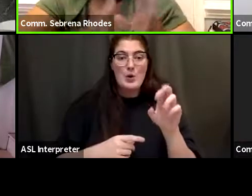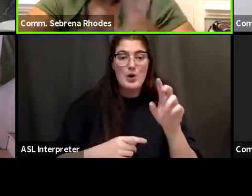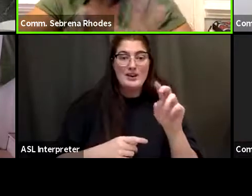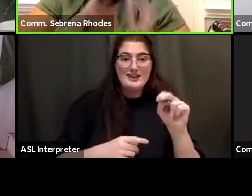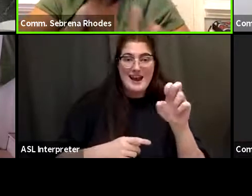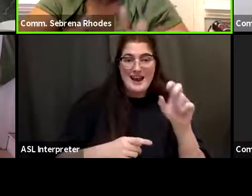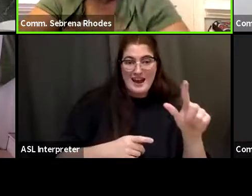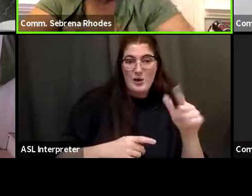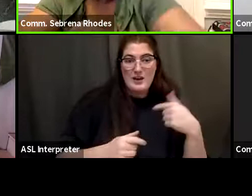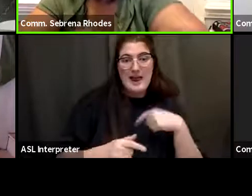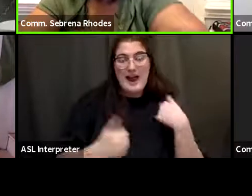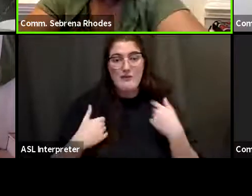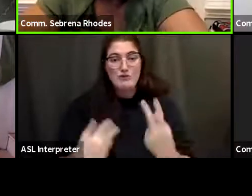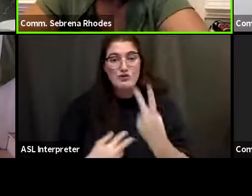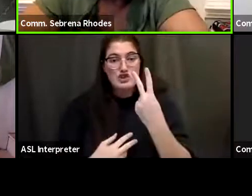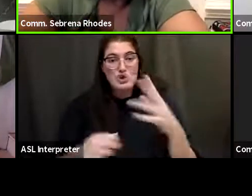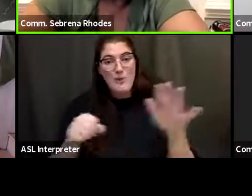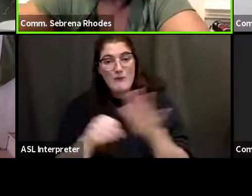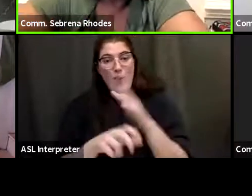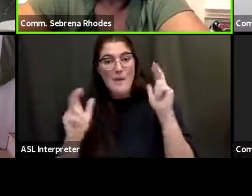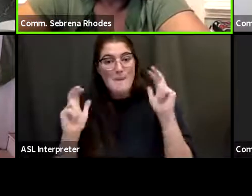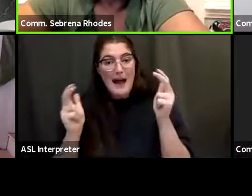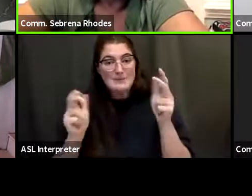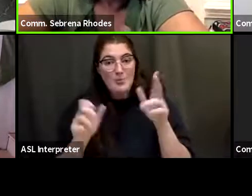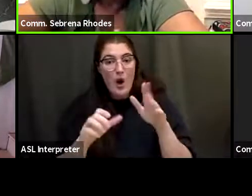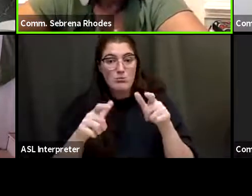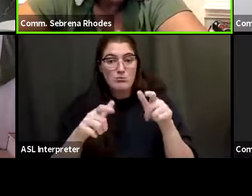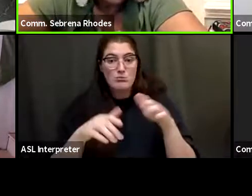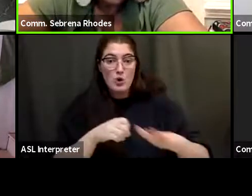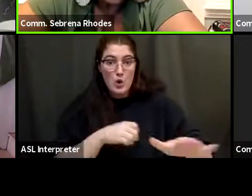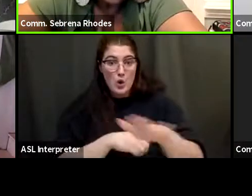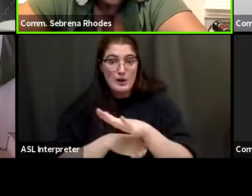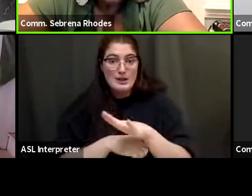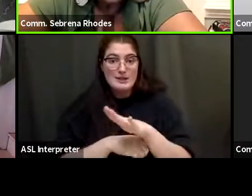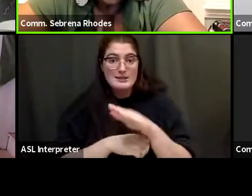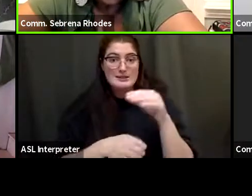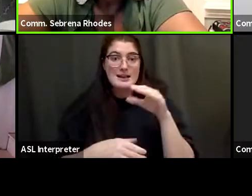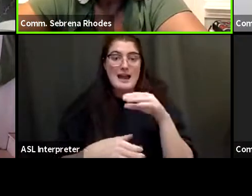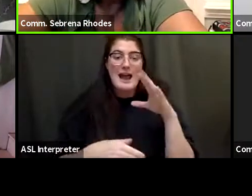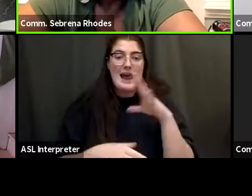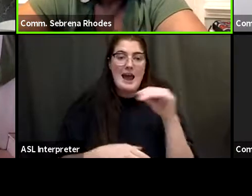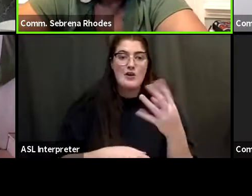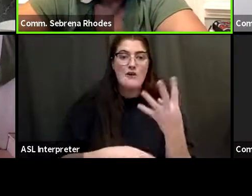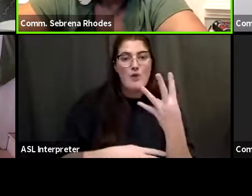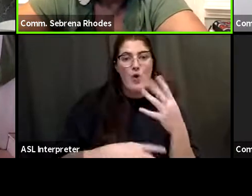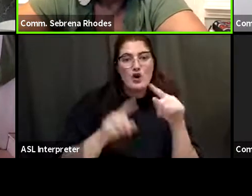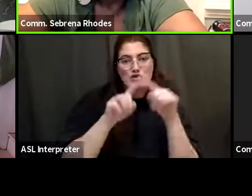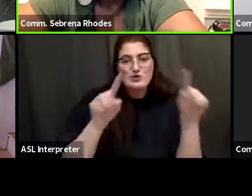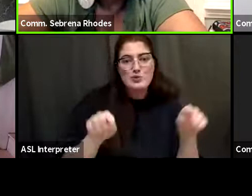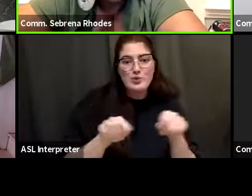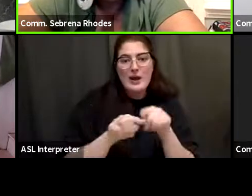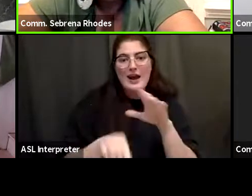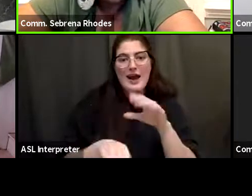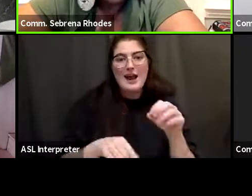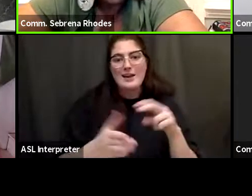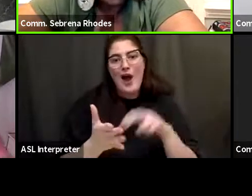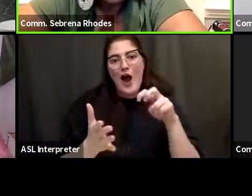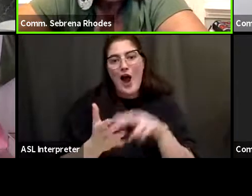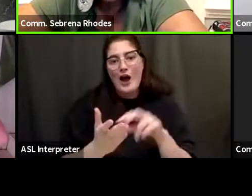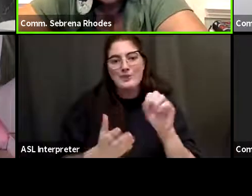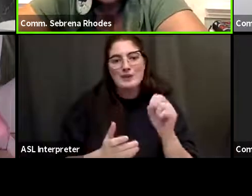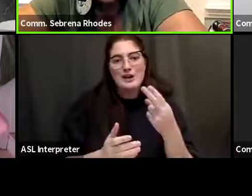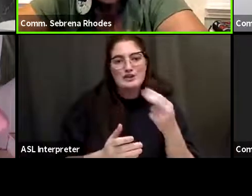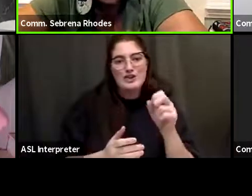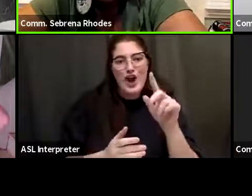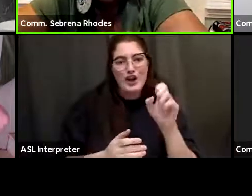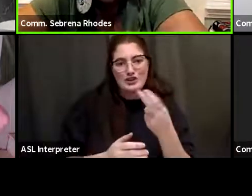2 full basketball courts and the 4 square and hopscotch. And so anyone